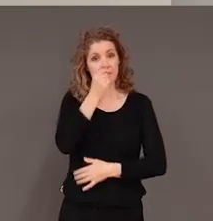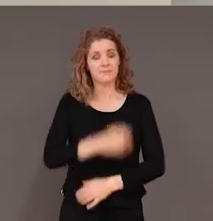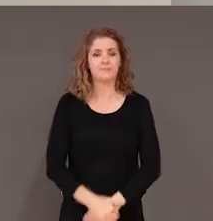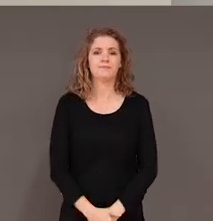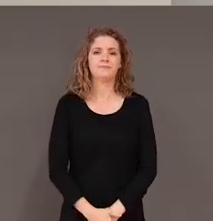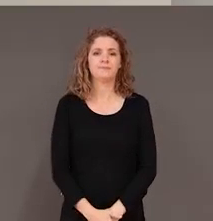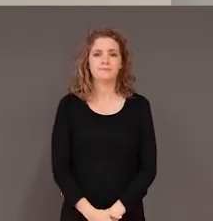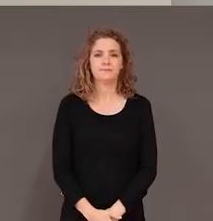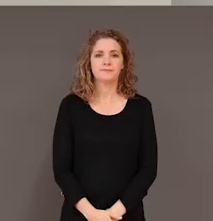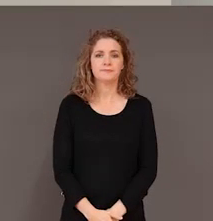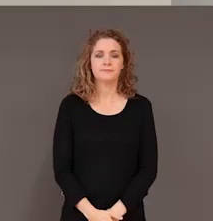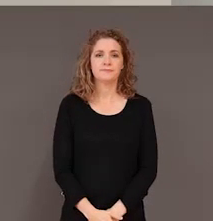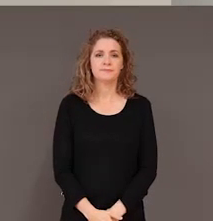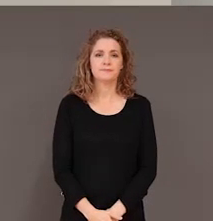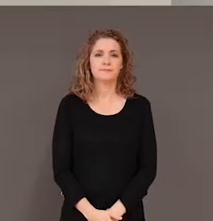that.